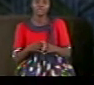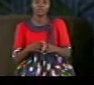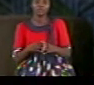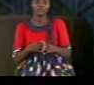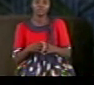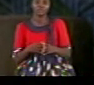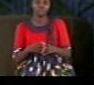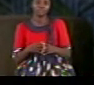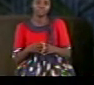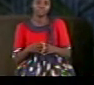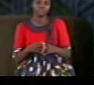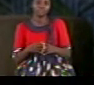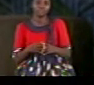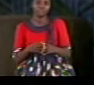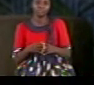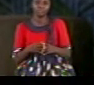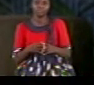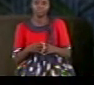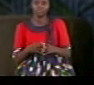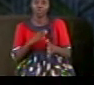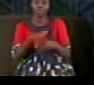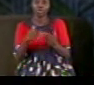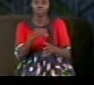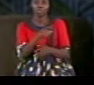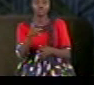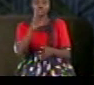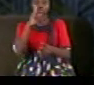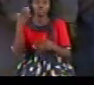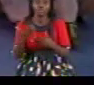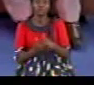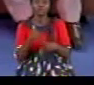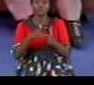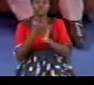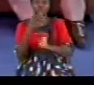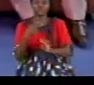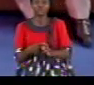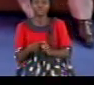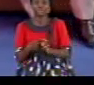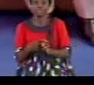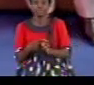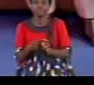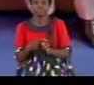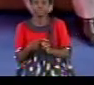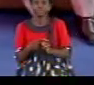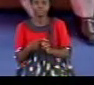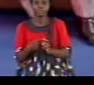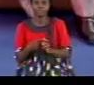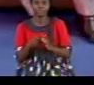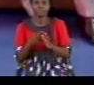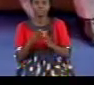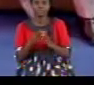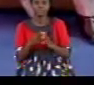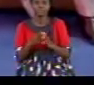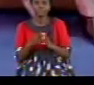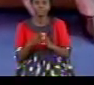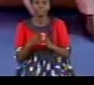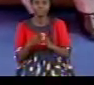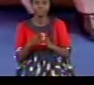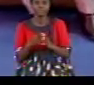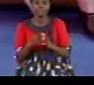Natural Resources. All of you are welcome in Jesus' name. We have David Useni,